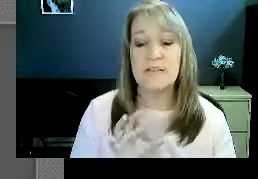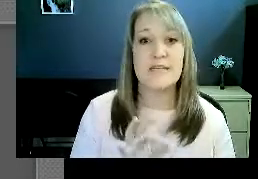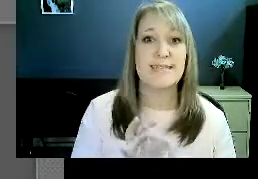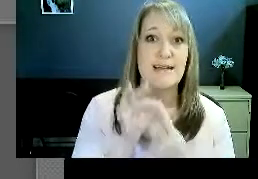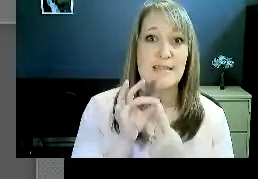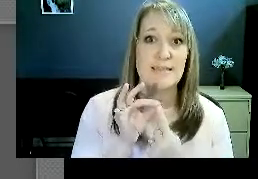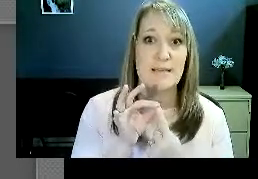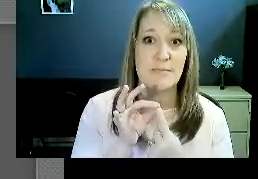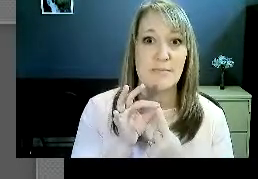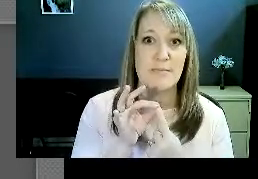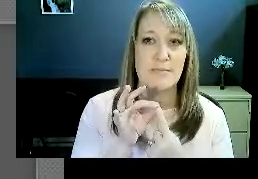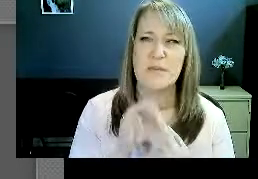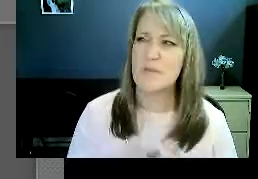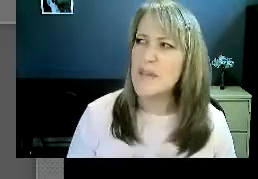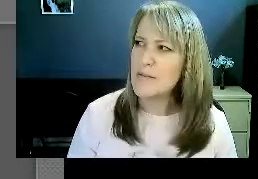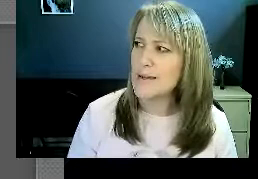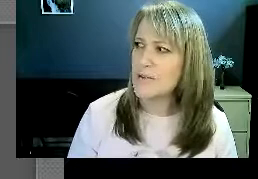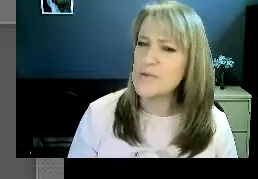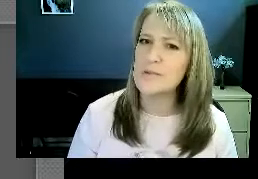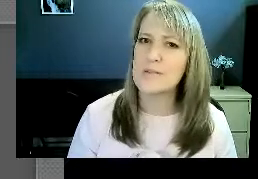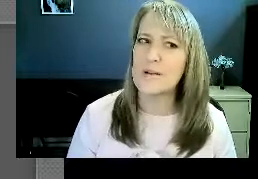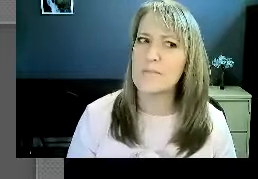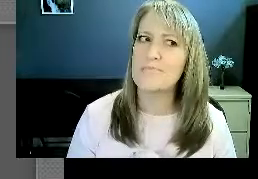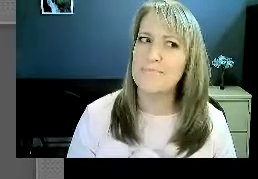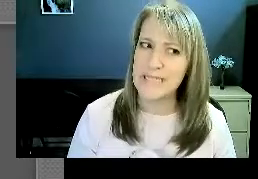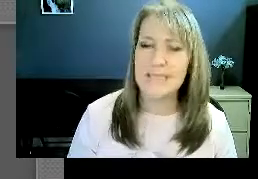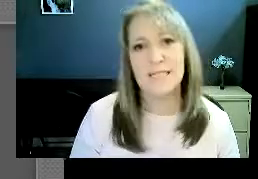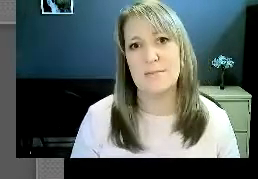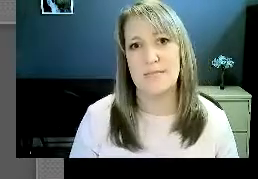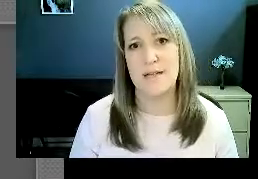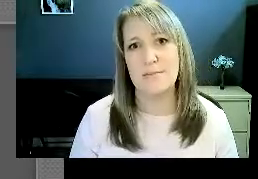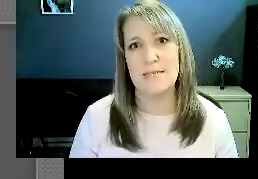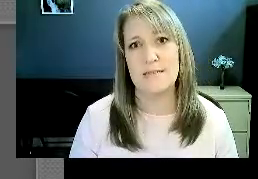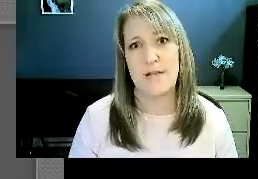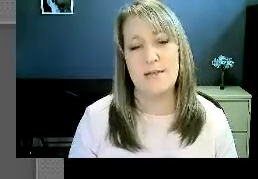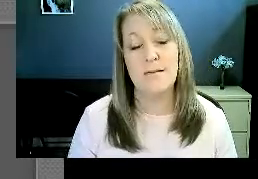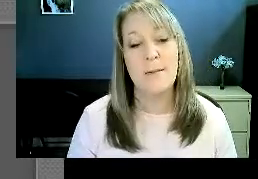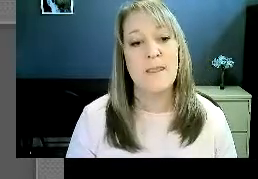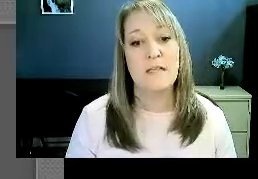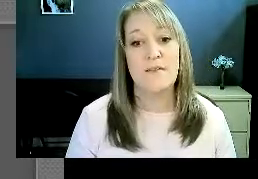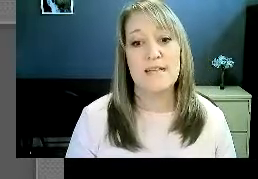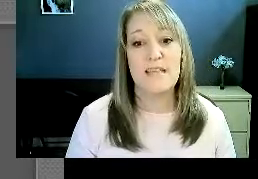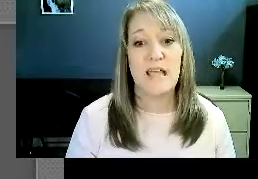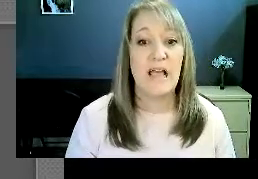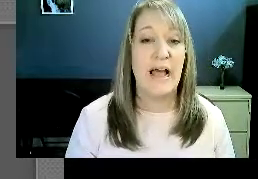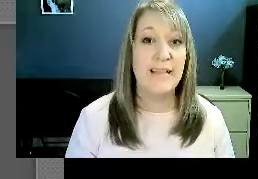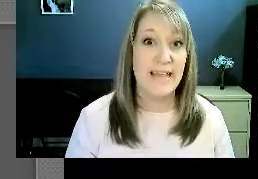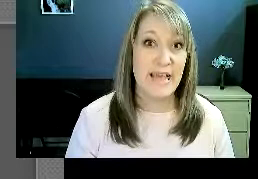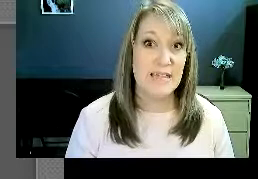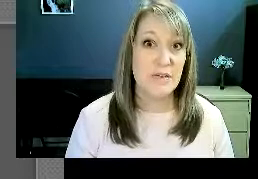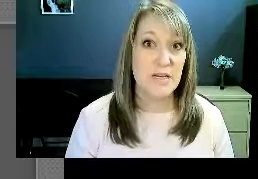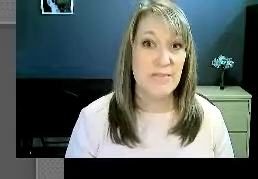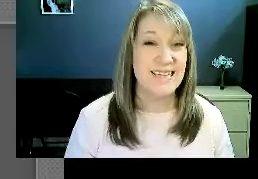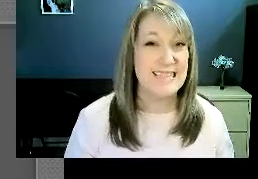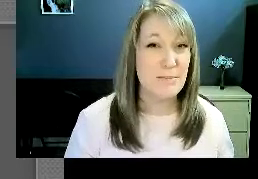especially, they're exactly the same. But if you think about it, those two words are basically complete opposites, right? If I say, I like